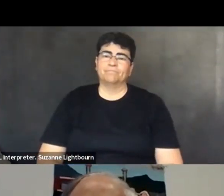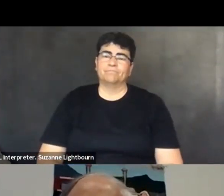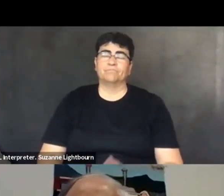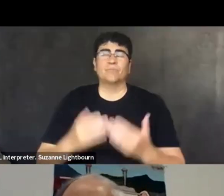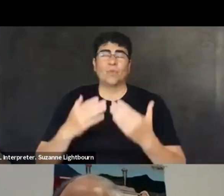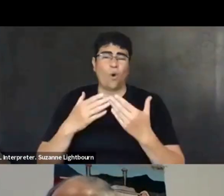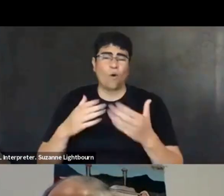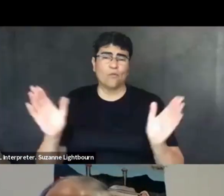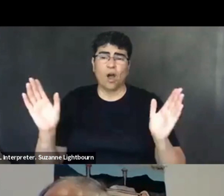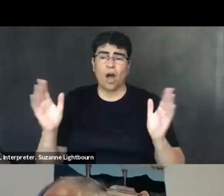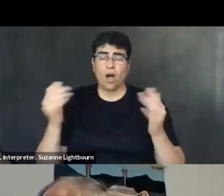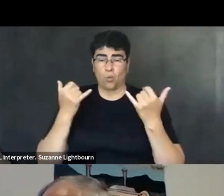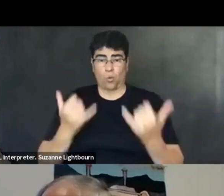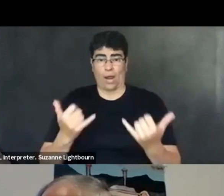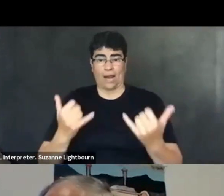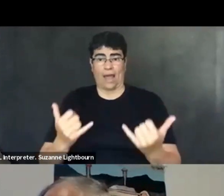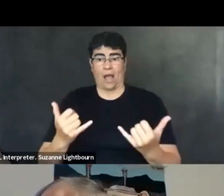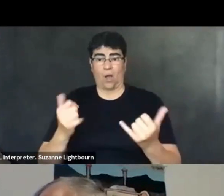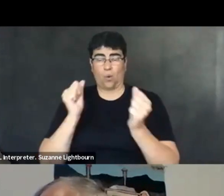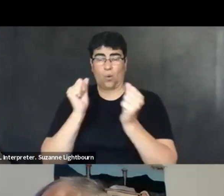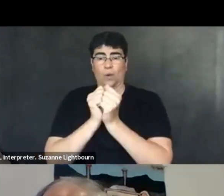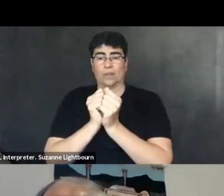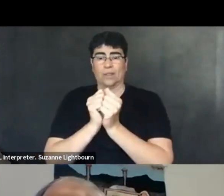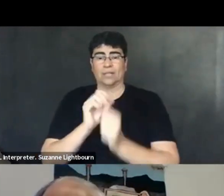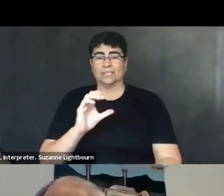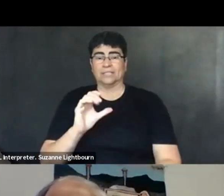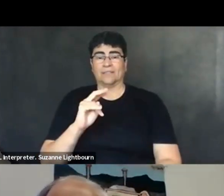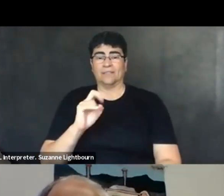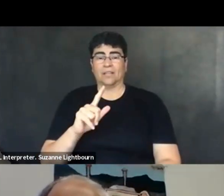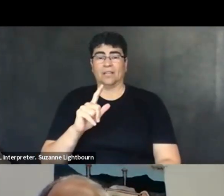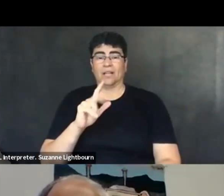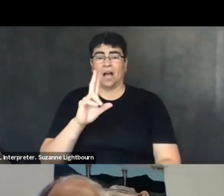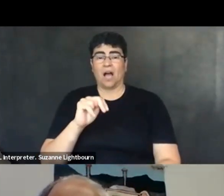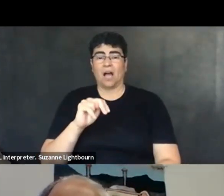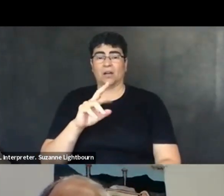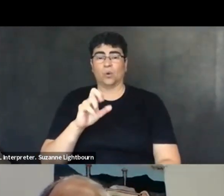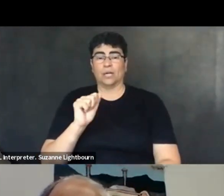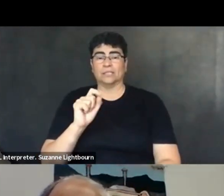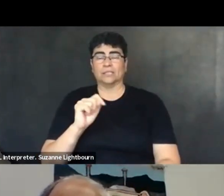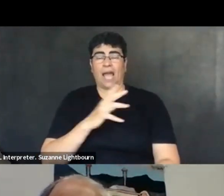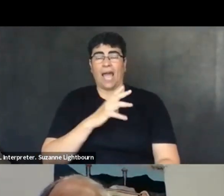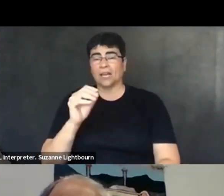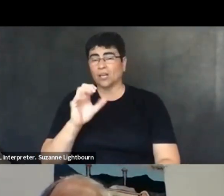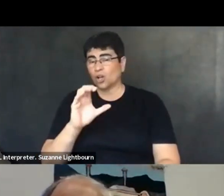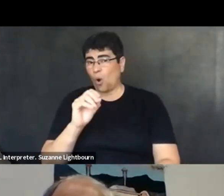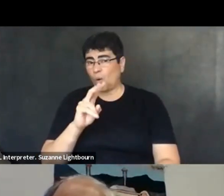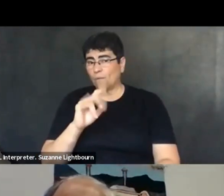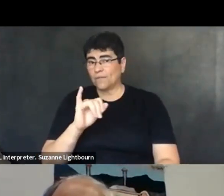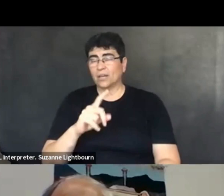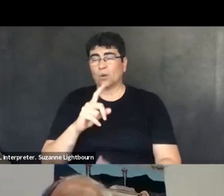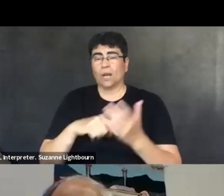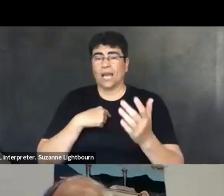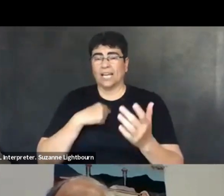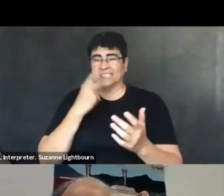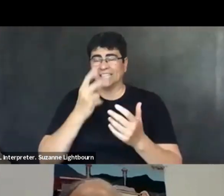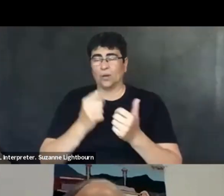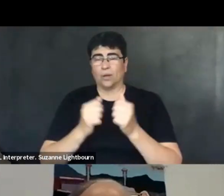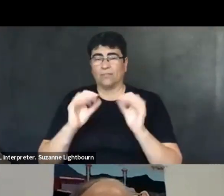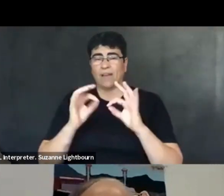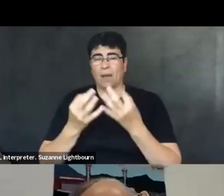Overall, right now with the civil unrest and COVID, what I'm seeing with families is a lot of